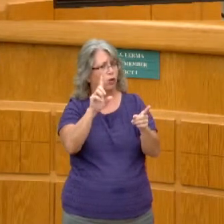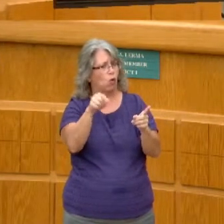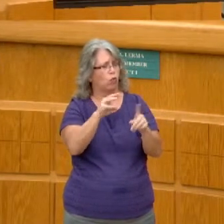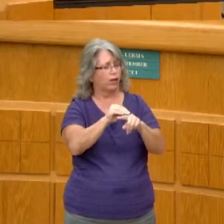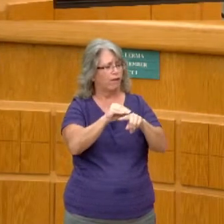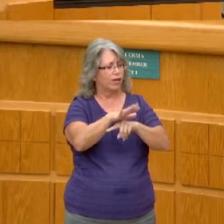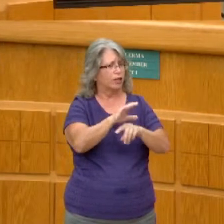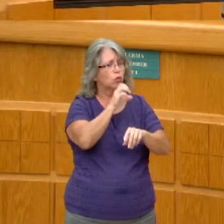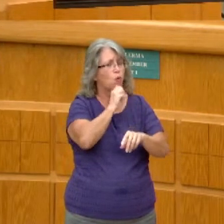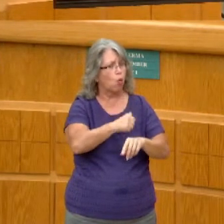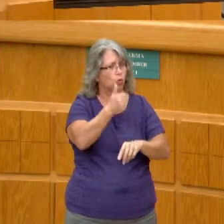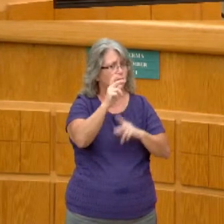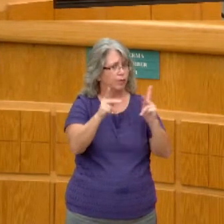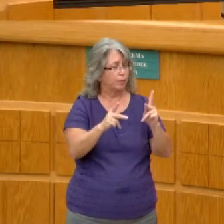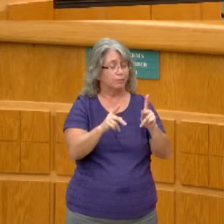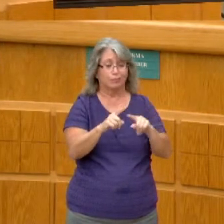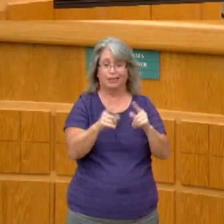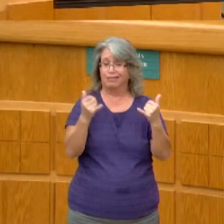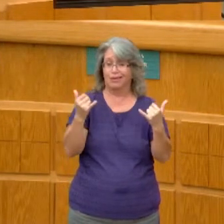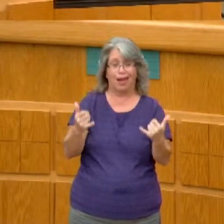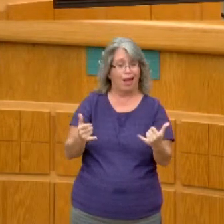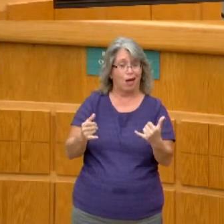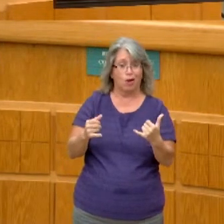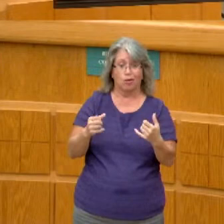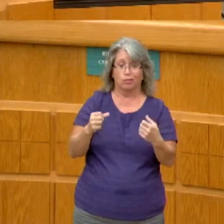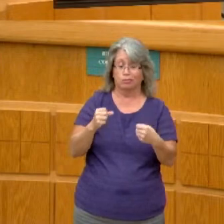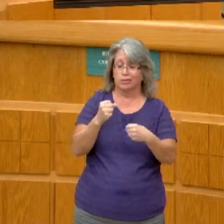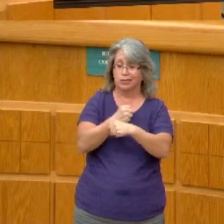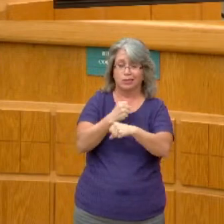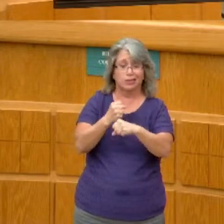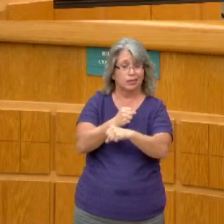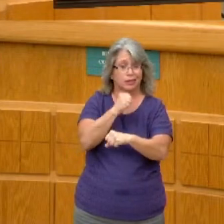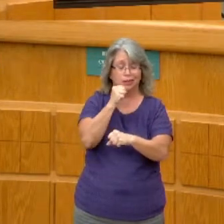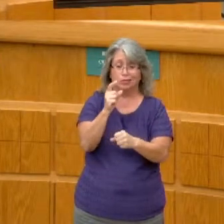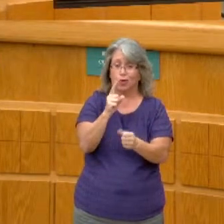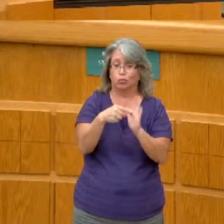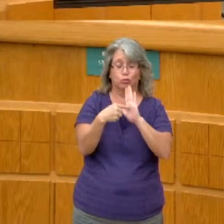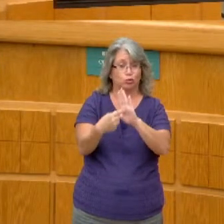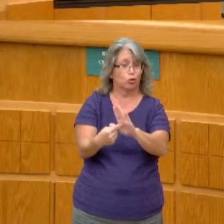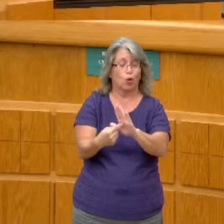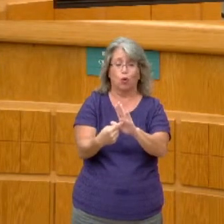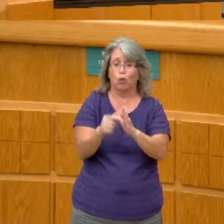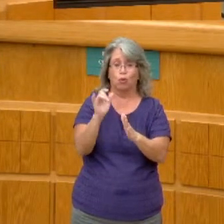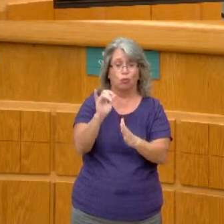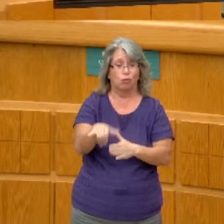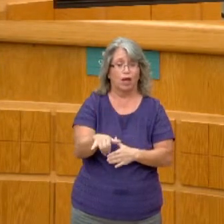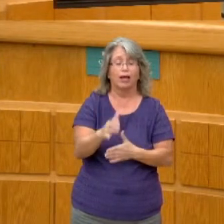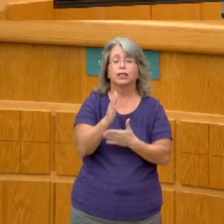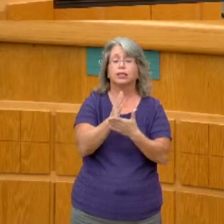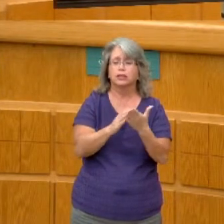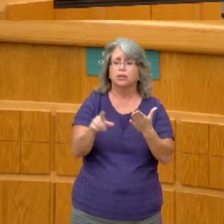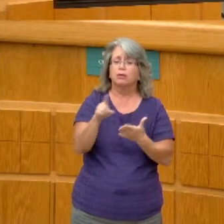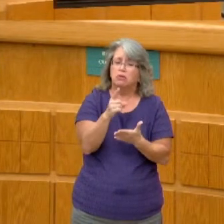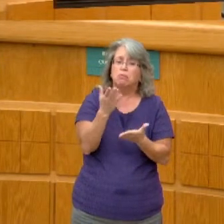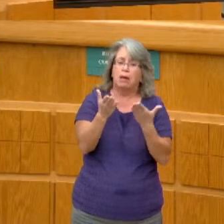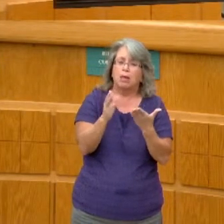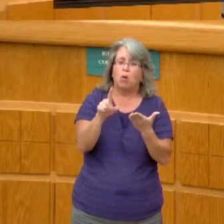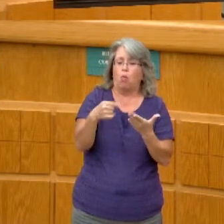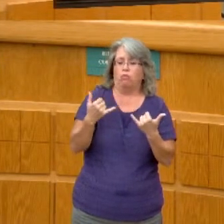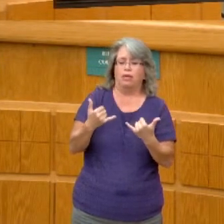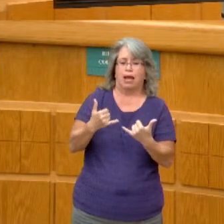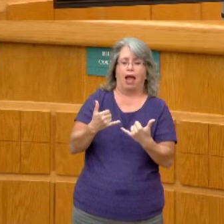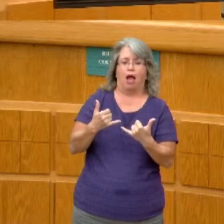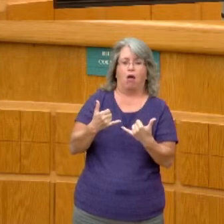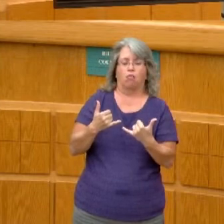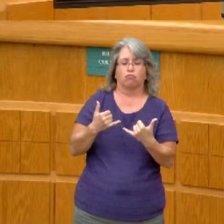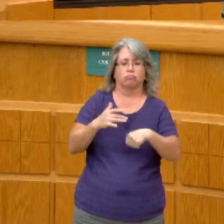the statistics don't show that. Some of you simply just now were able to make time to do it. It doesn't matter to